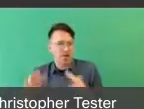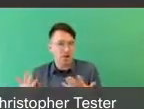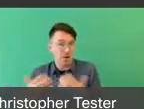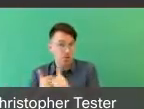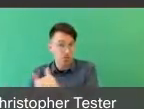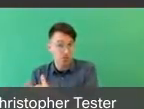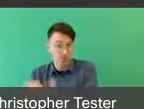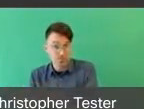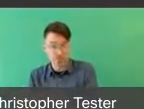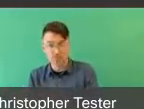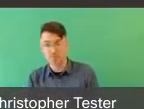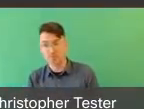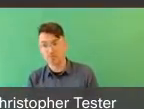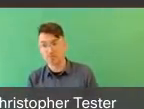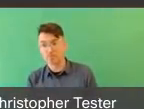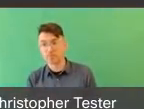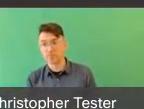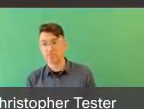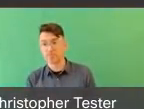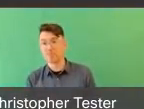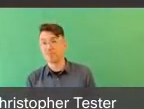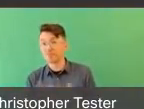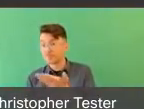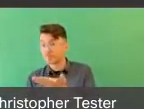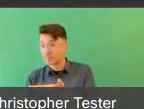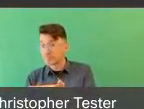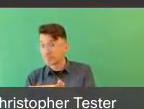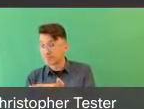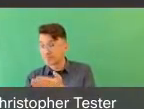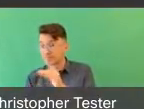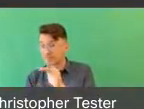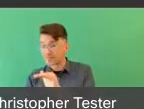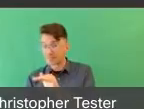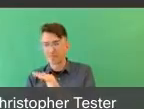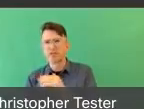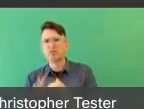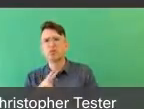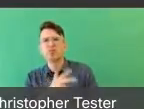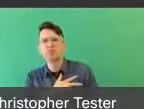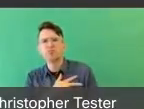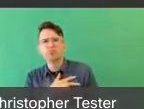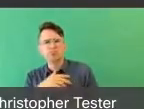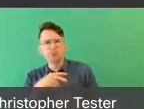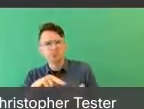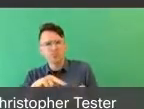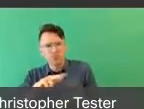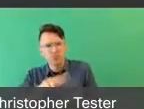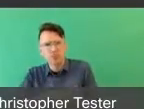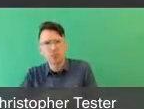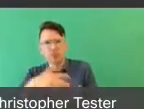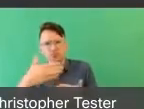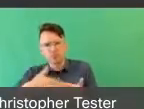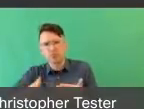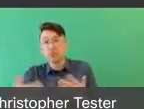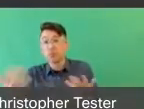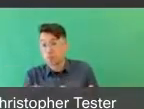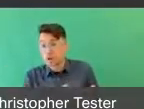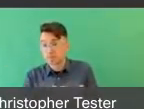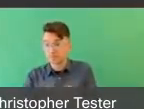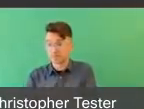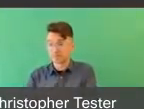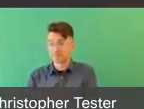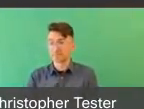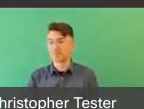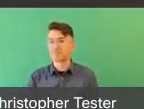Dr. Tedros, the floor is yours to present your commitment for youth and mental health. Oh, sorry. You know, I was on mute.